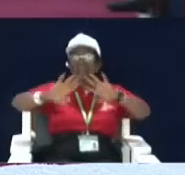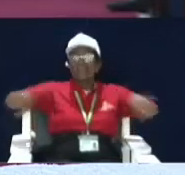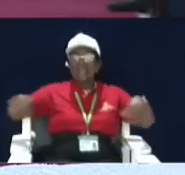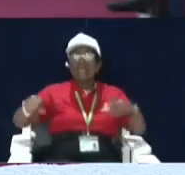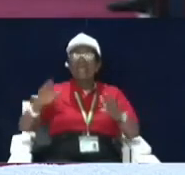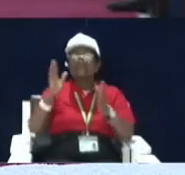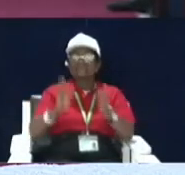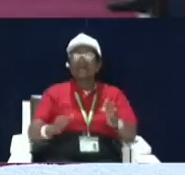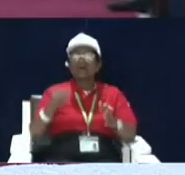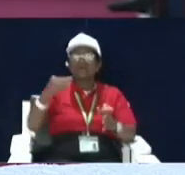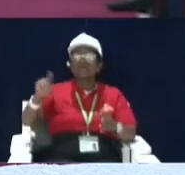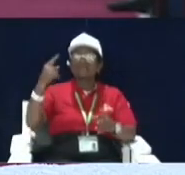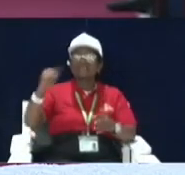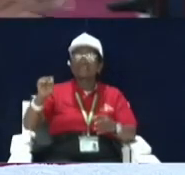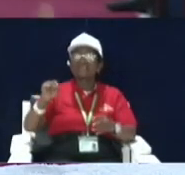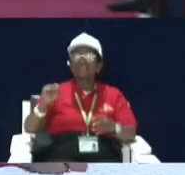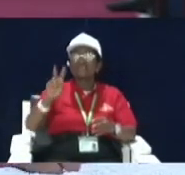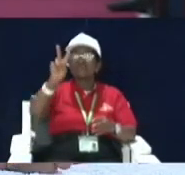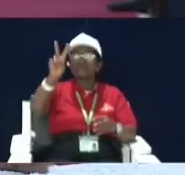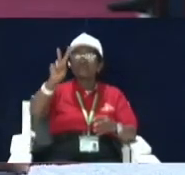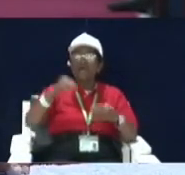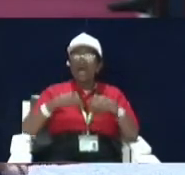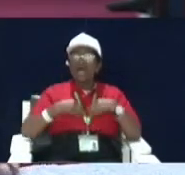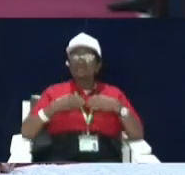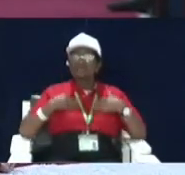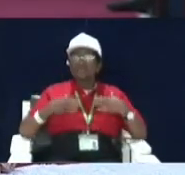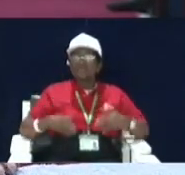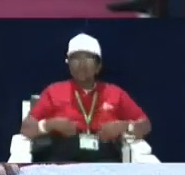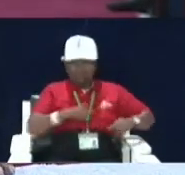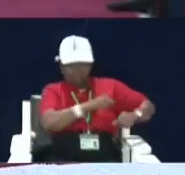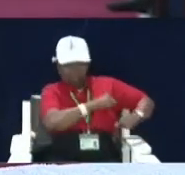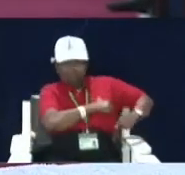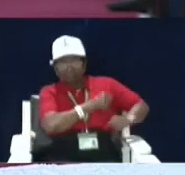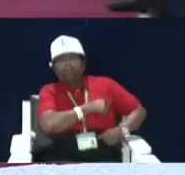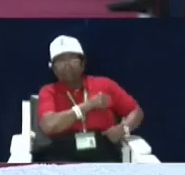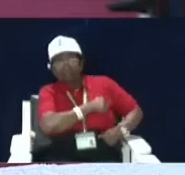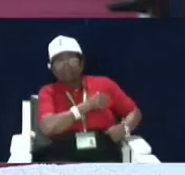had a bodyguard of 400 men.